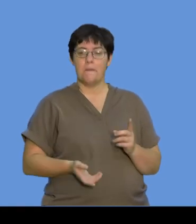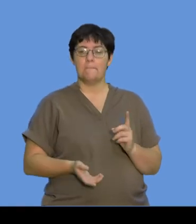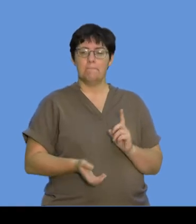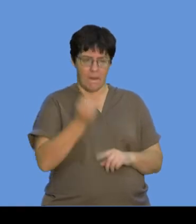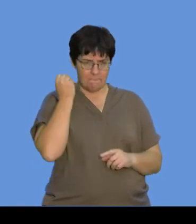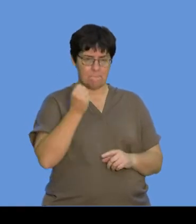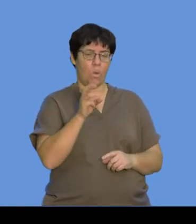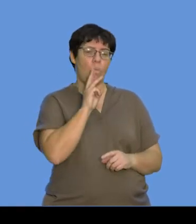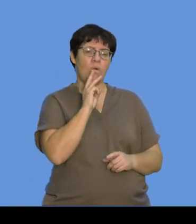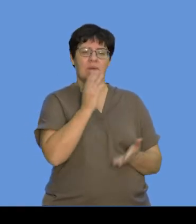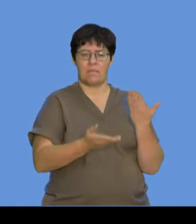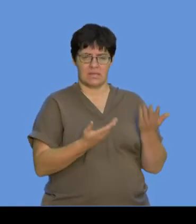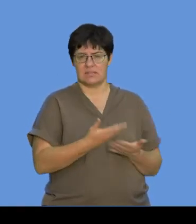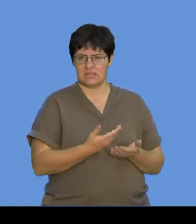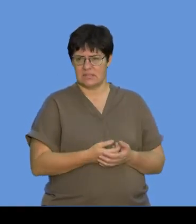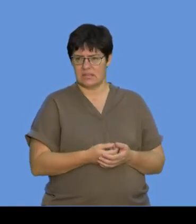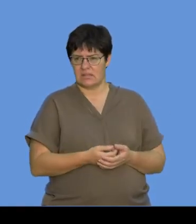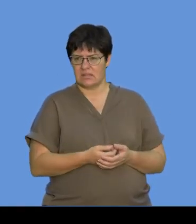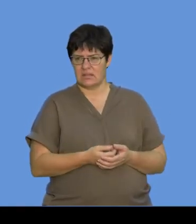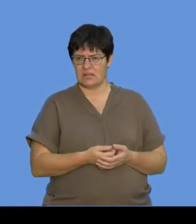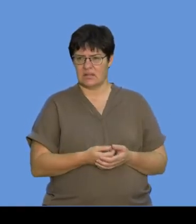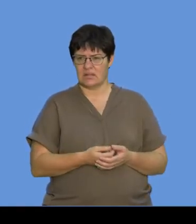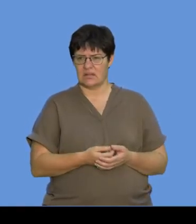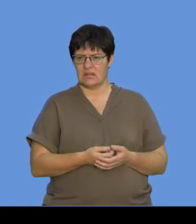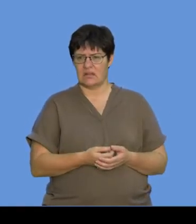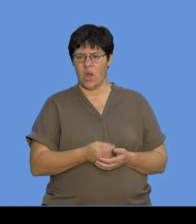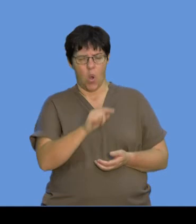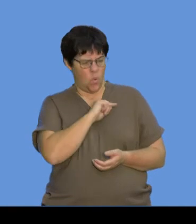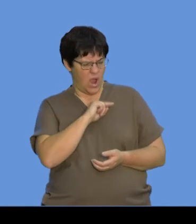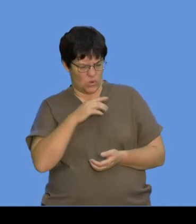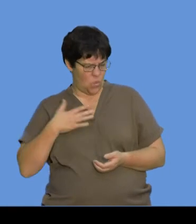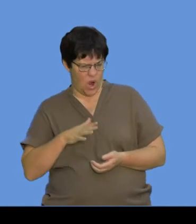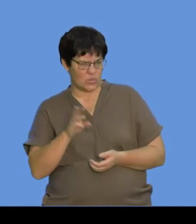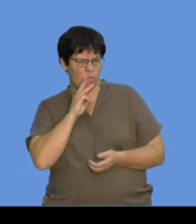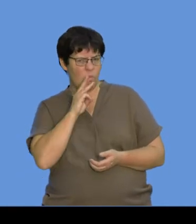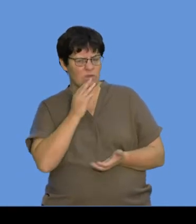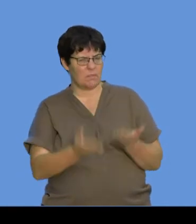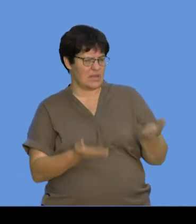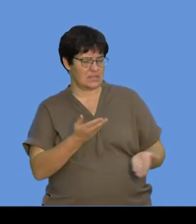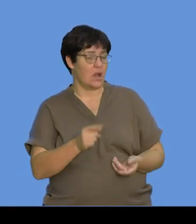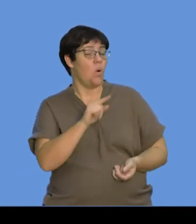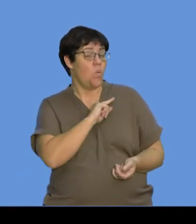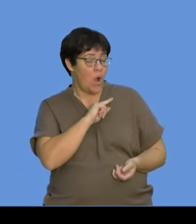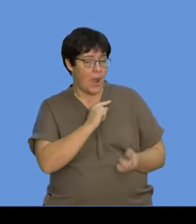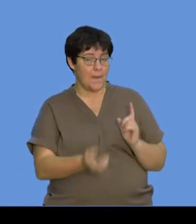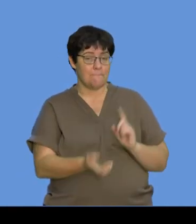go full circle. So we could find the mass of water, okay? Why are we interested in that? We can say,